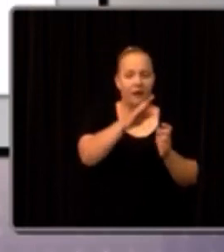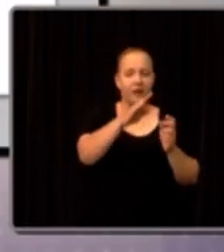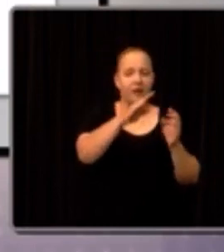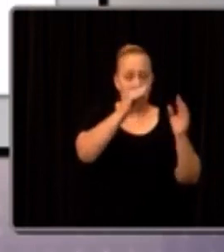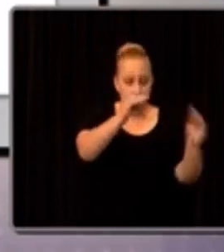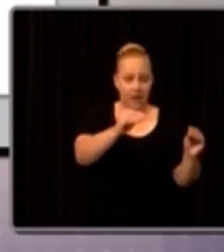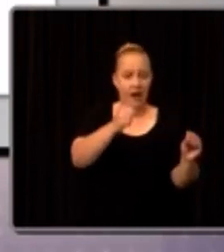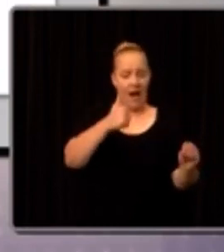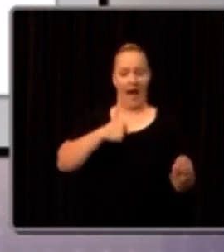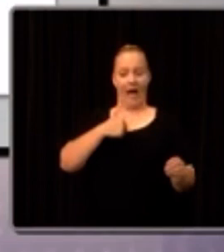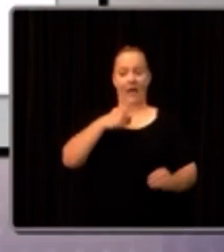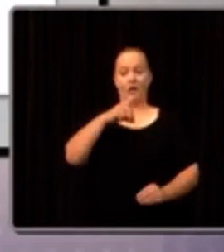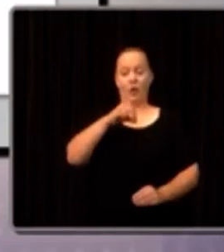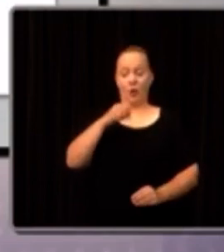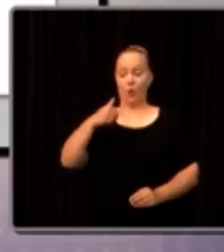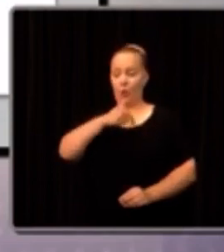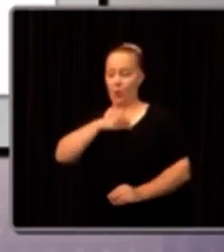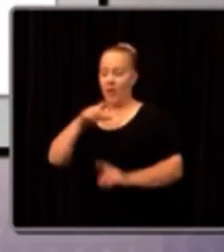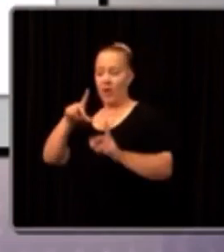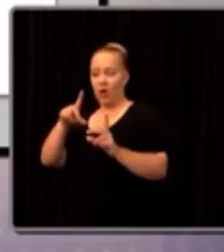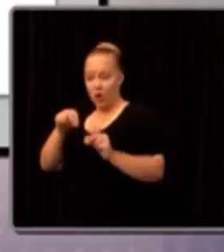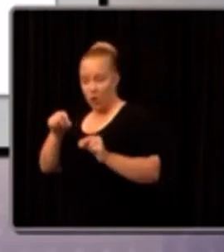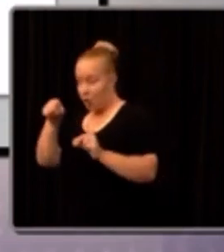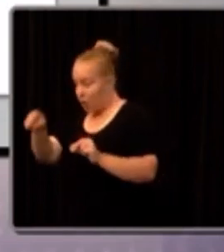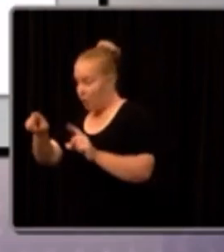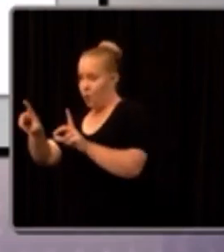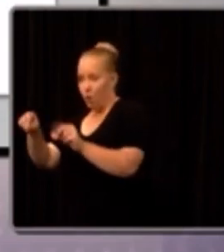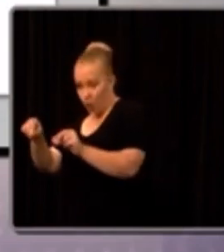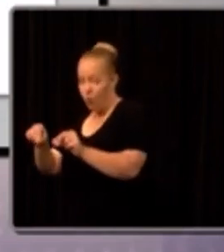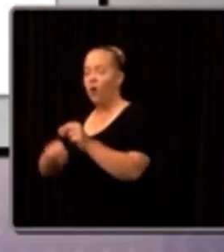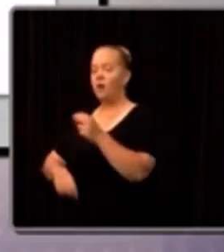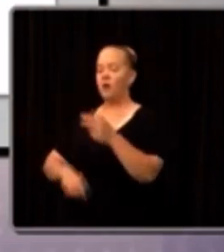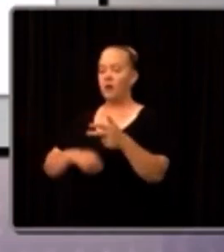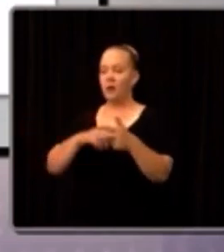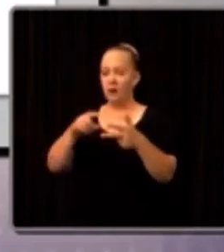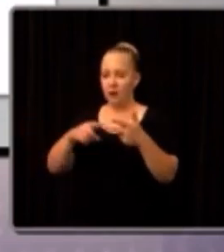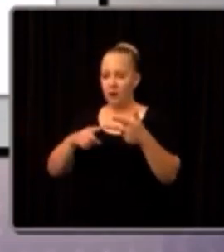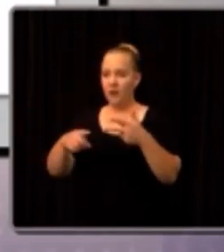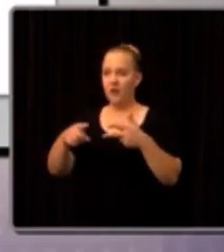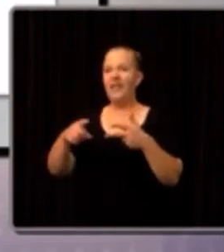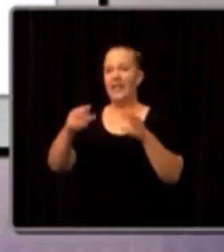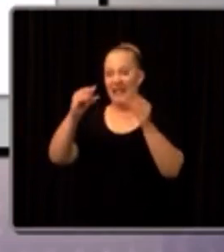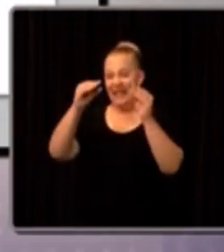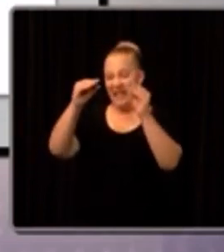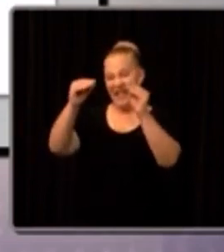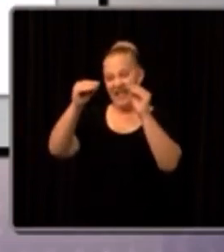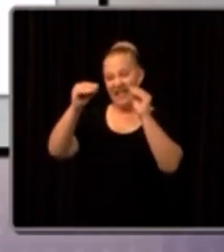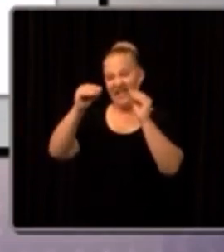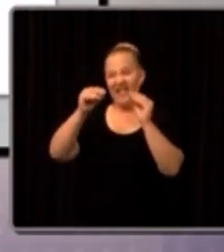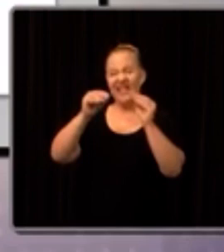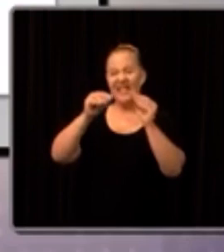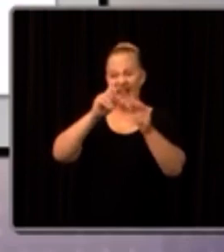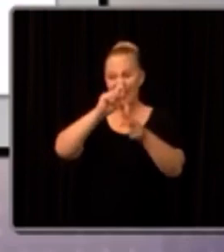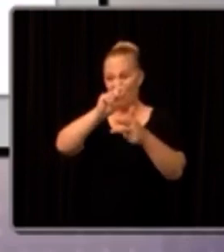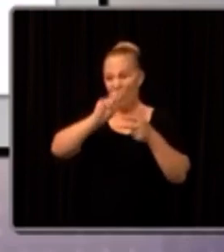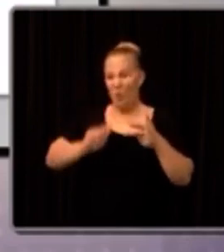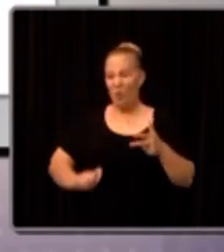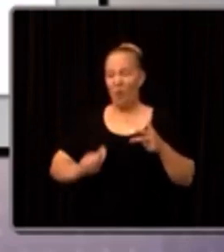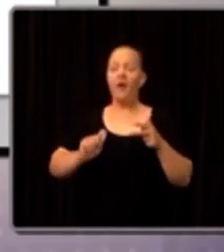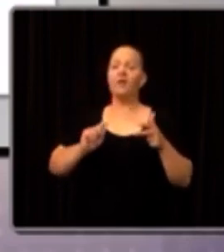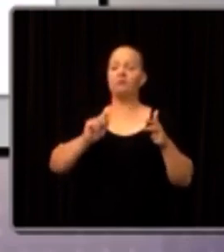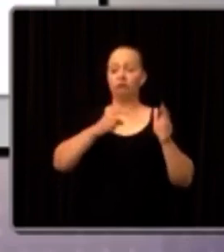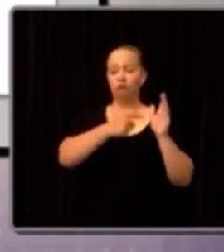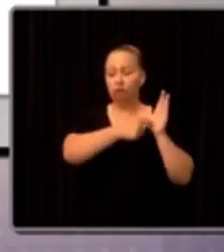do, you do gradual release of the instruction model. The teaching points are clearly stated at the beginning of every lesson, and then there's